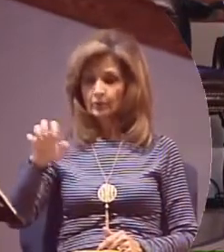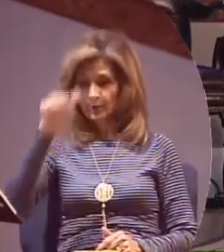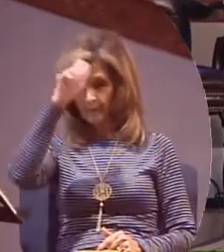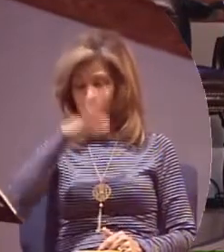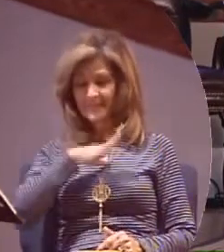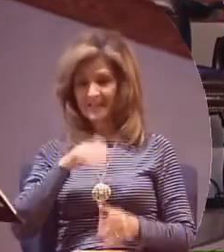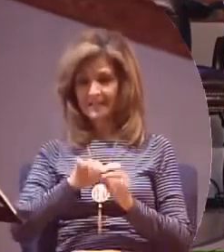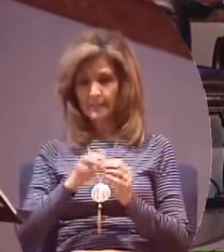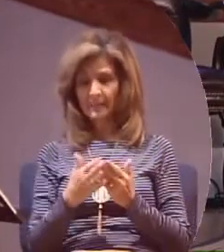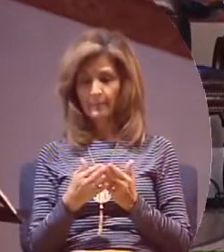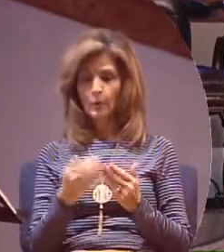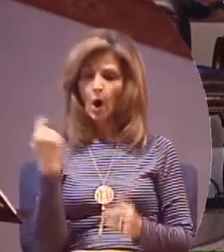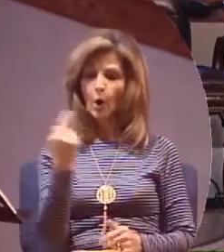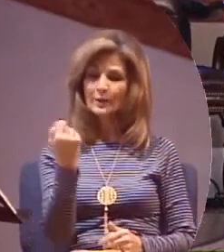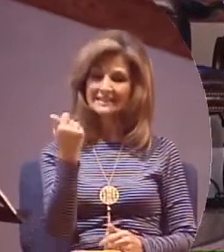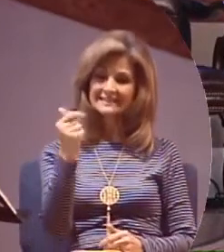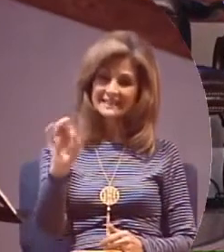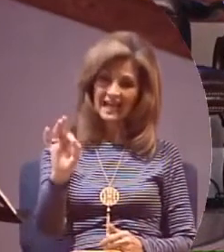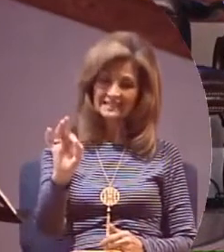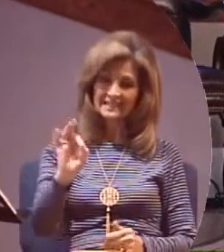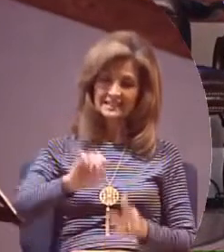named in our Bible, only 19 of their